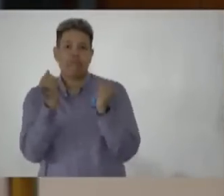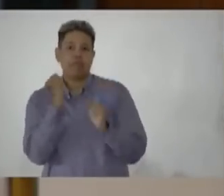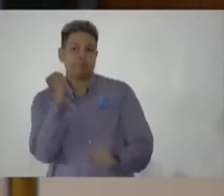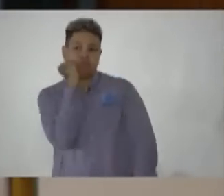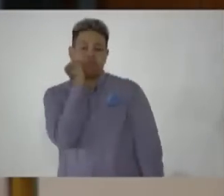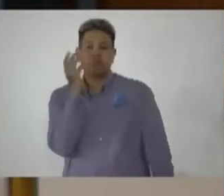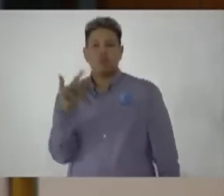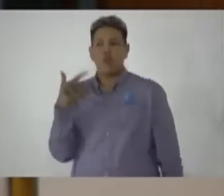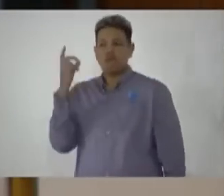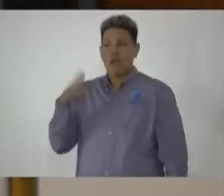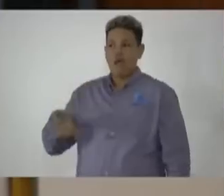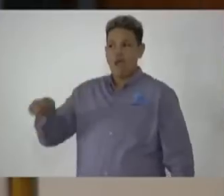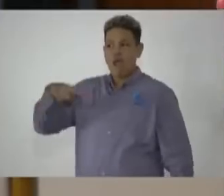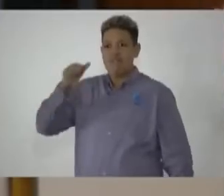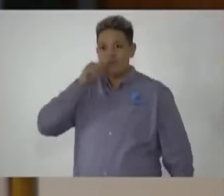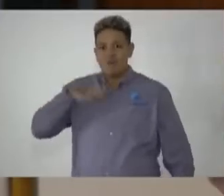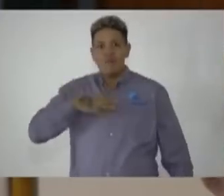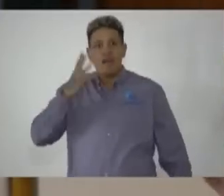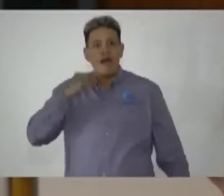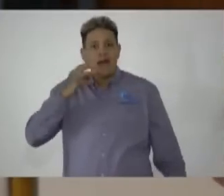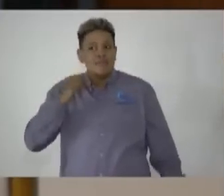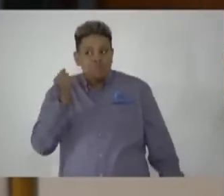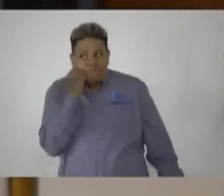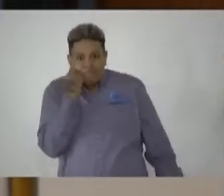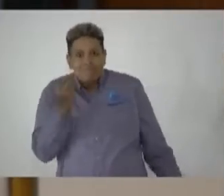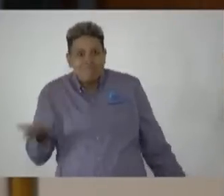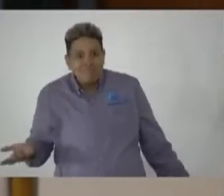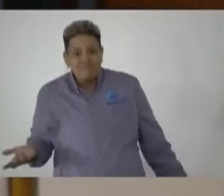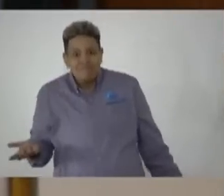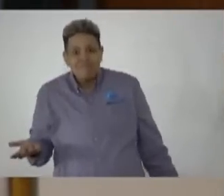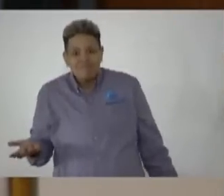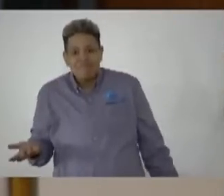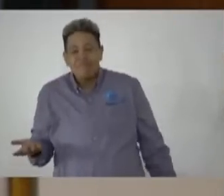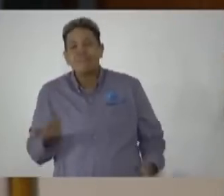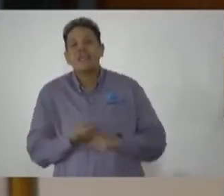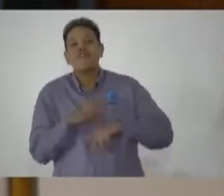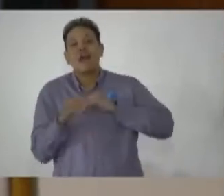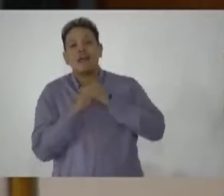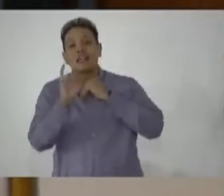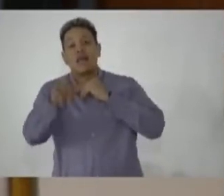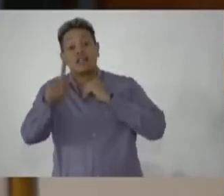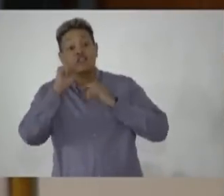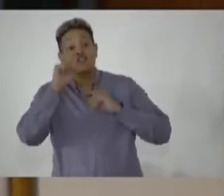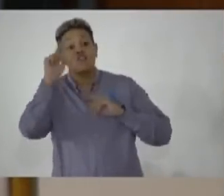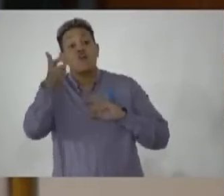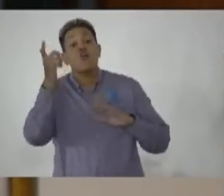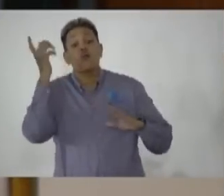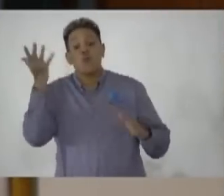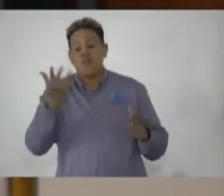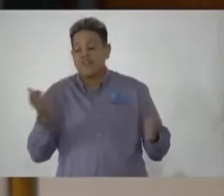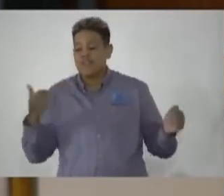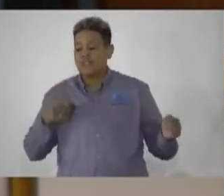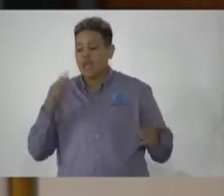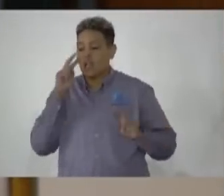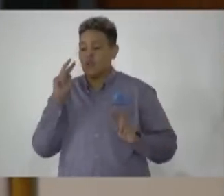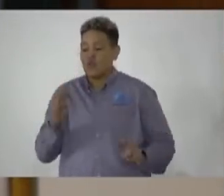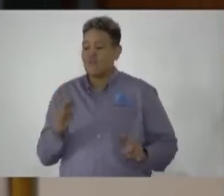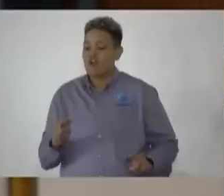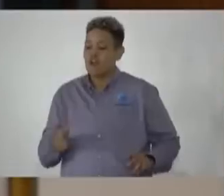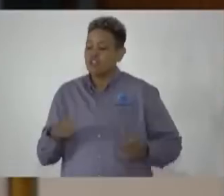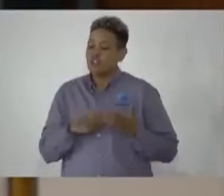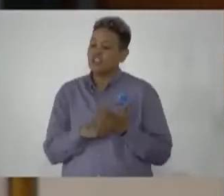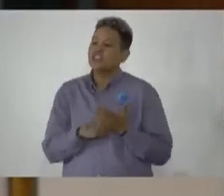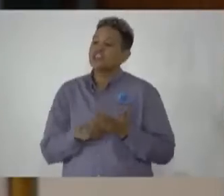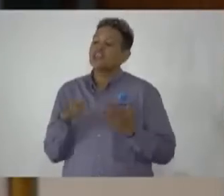population experiencing whatever it may be. Then that certainly is one of the things that I look forward to